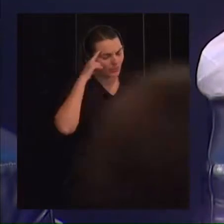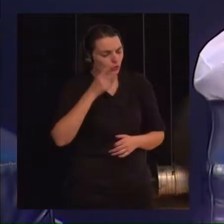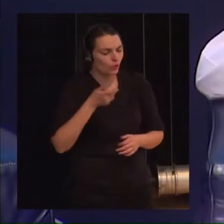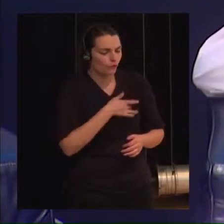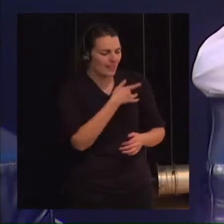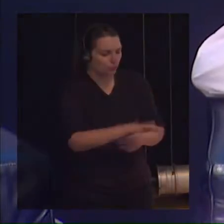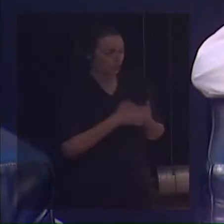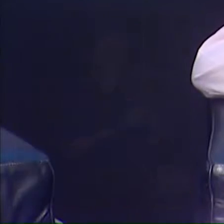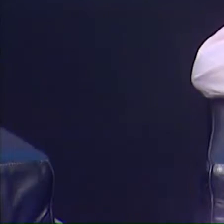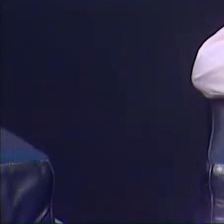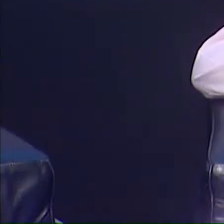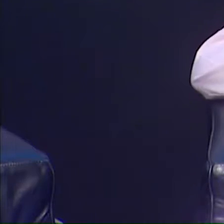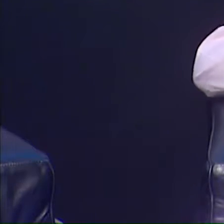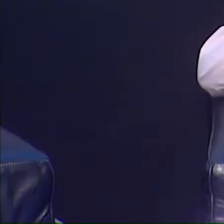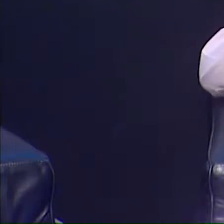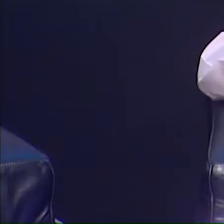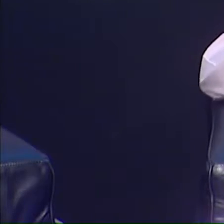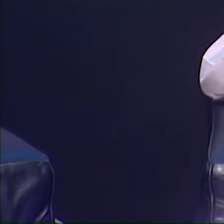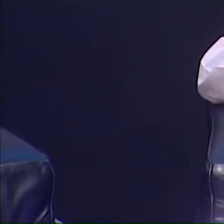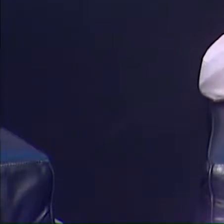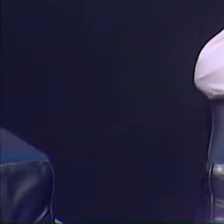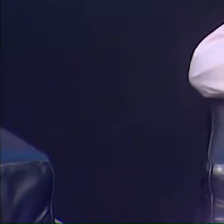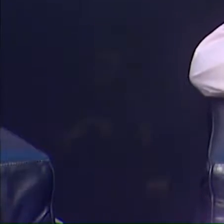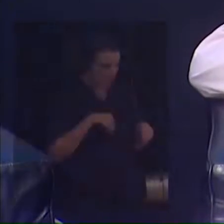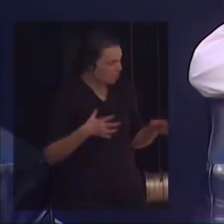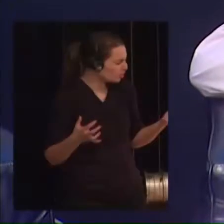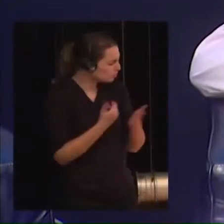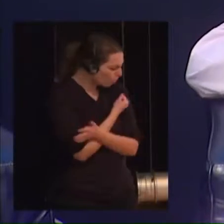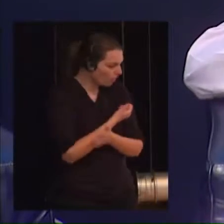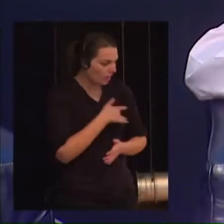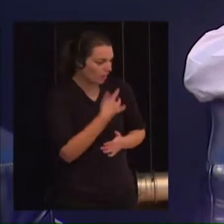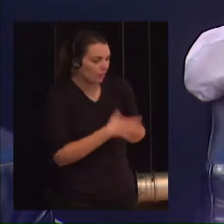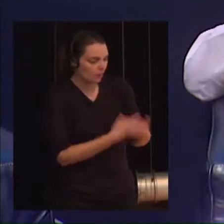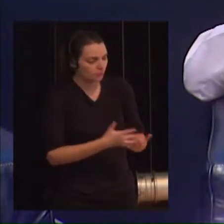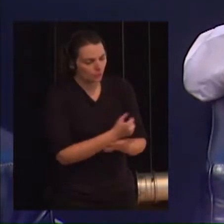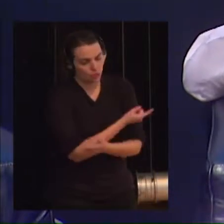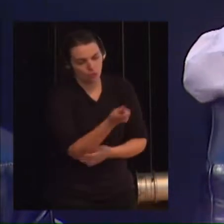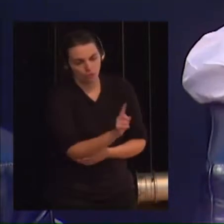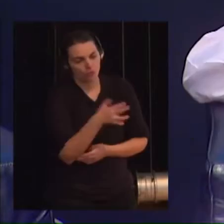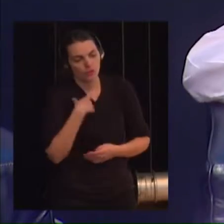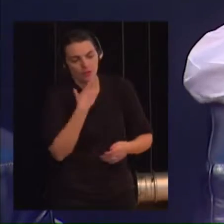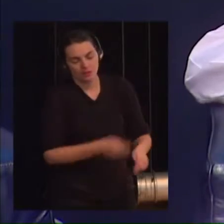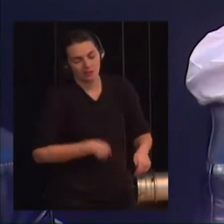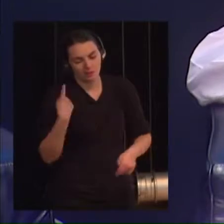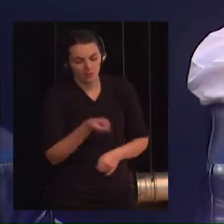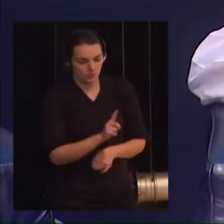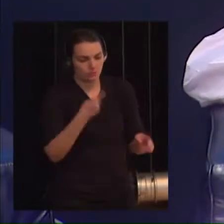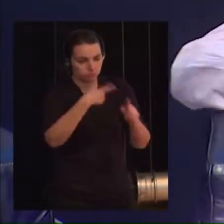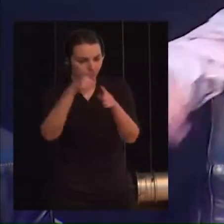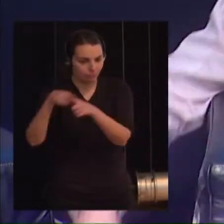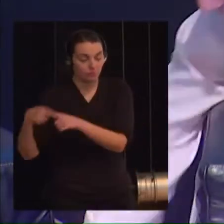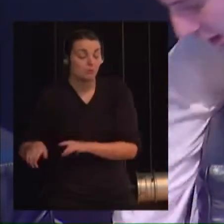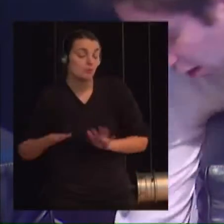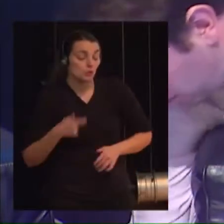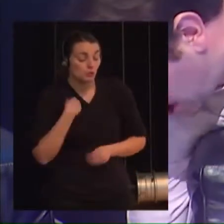not homogenous, and I'm only making some very general observations at the outset. But I think there's a significant moment for